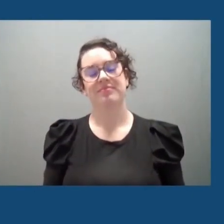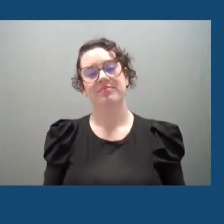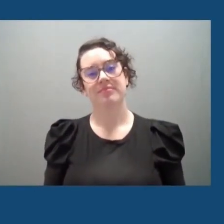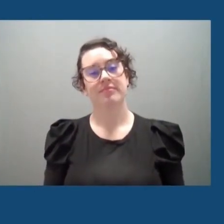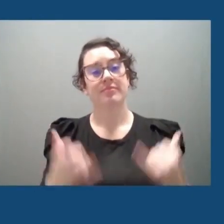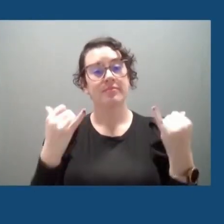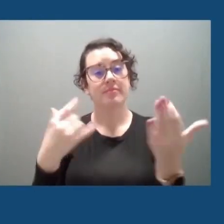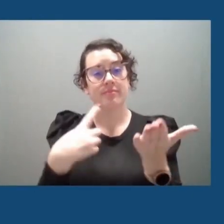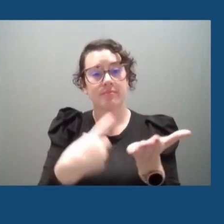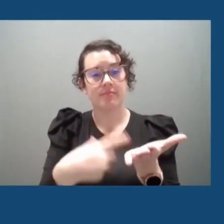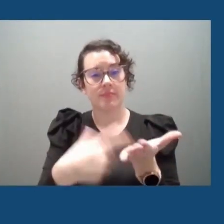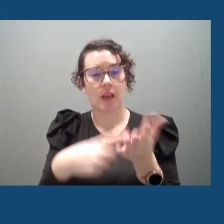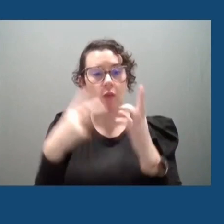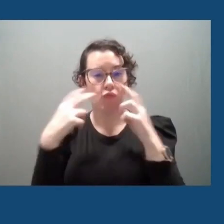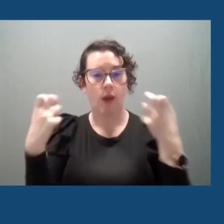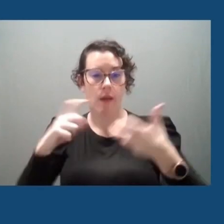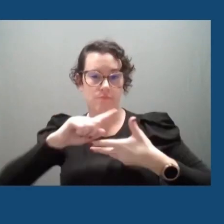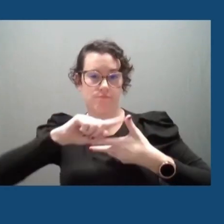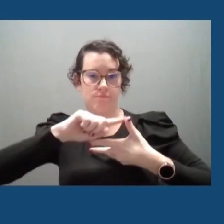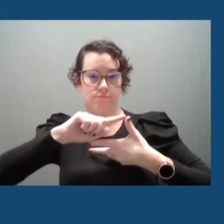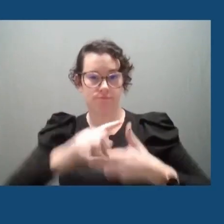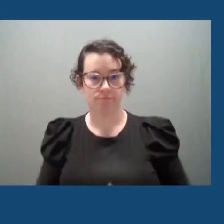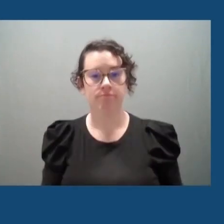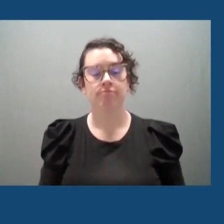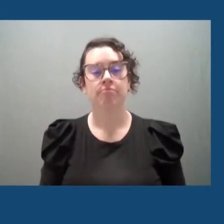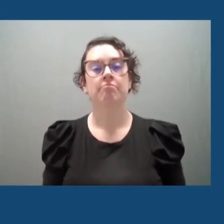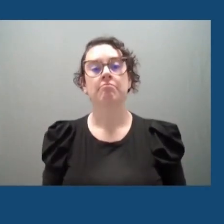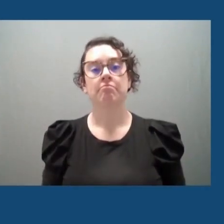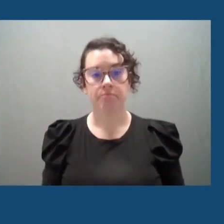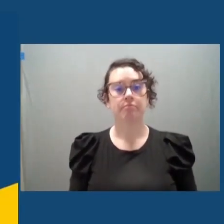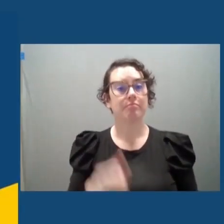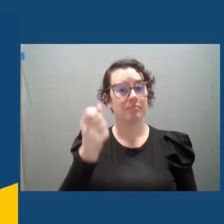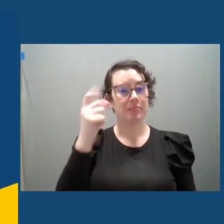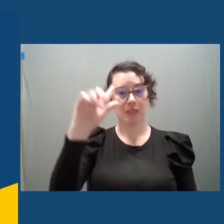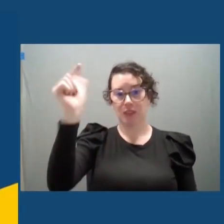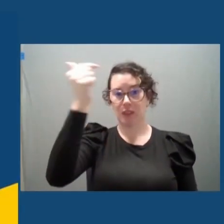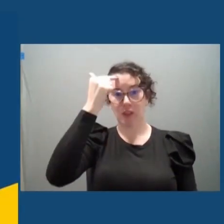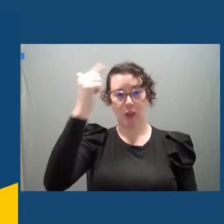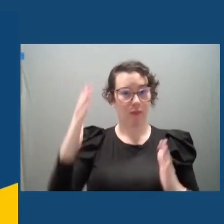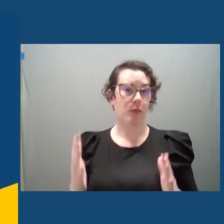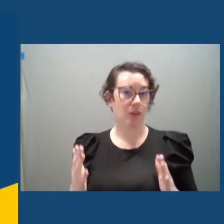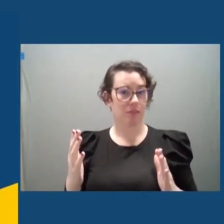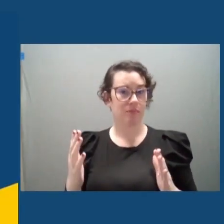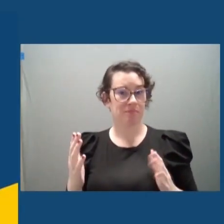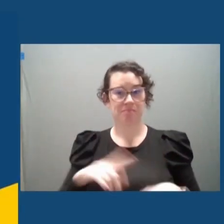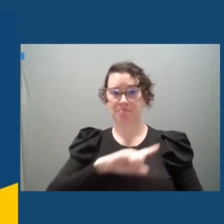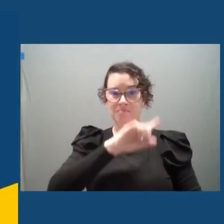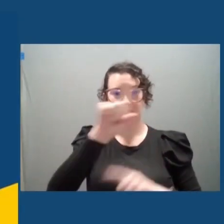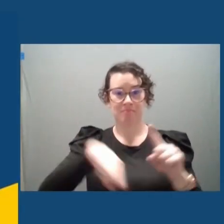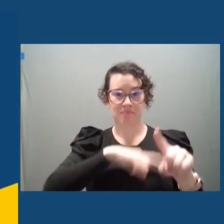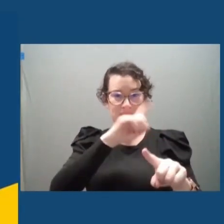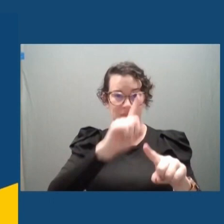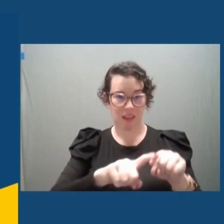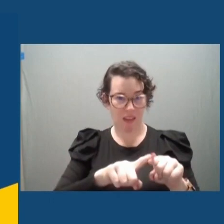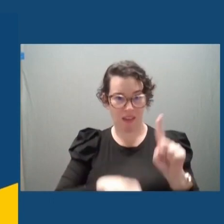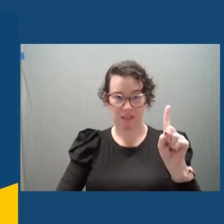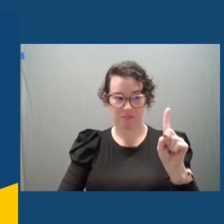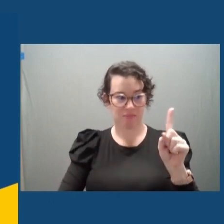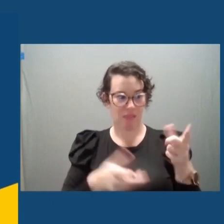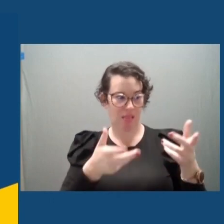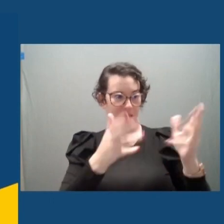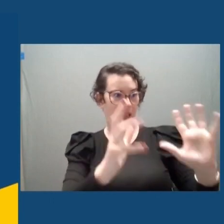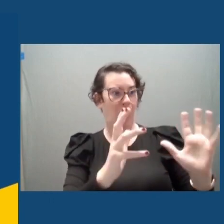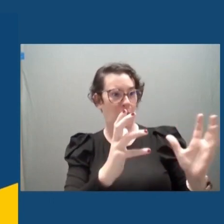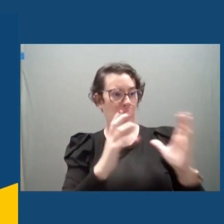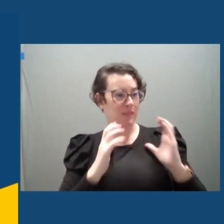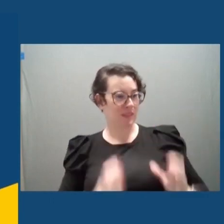let's talk about crime. If government can't keep their citizens safe, then nothing